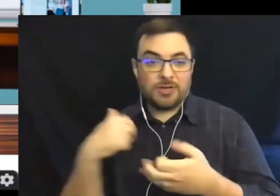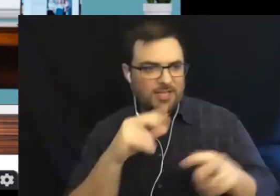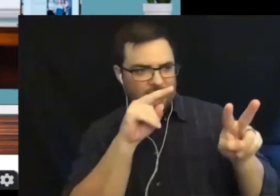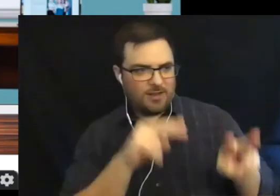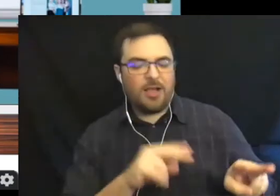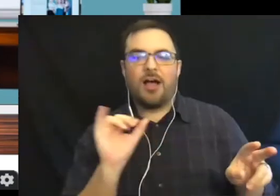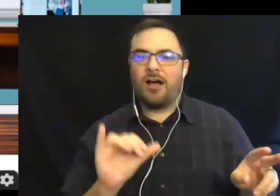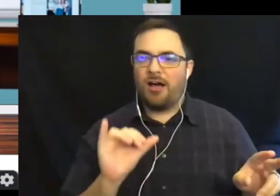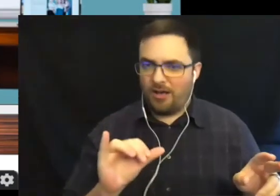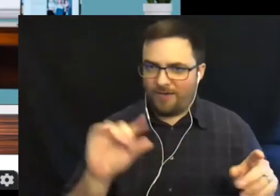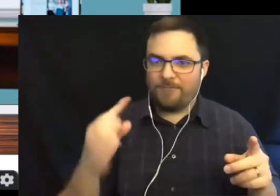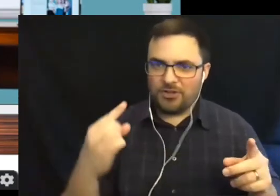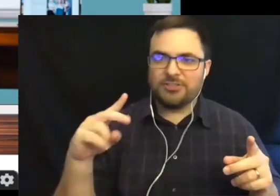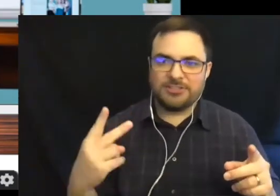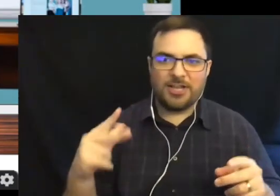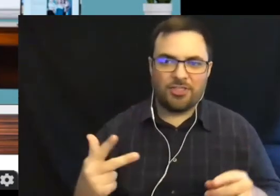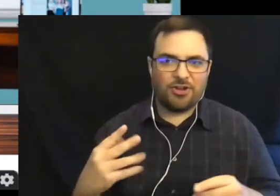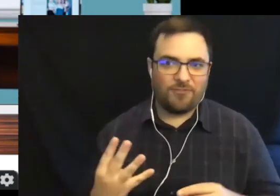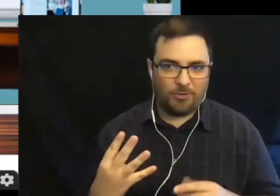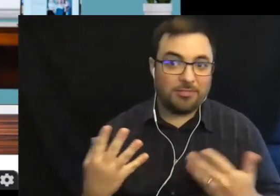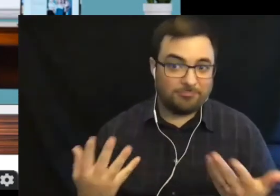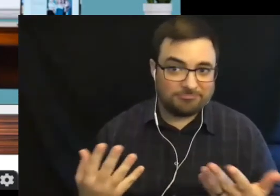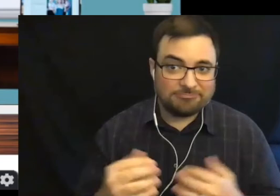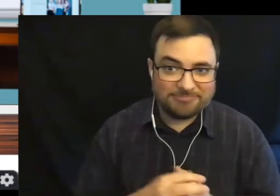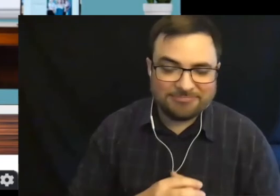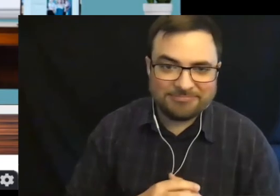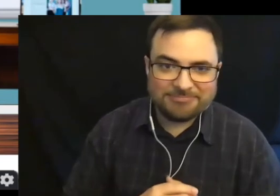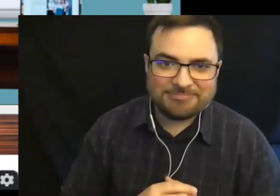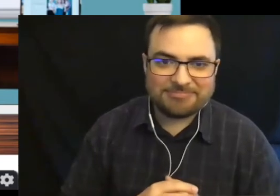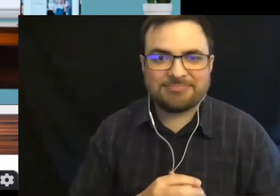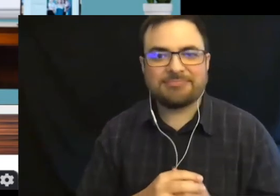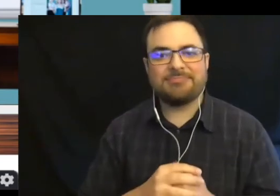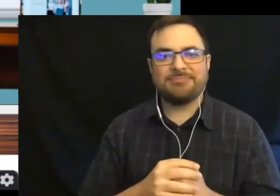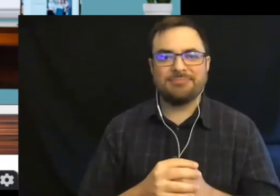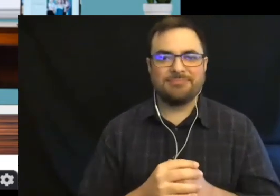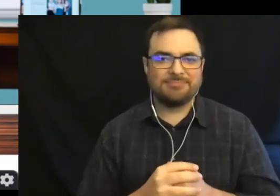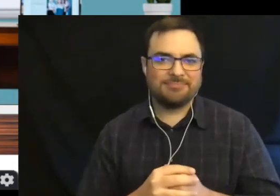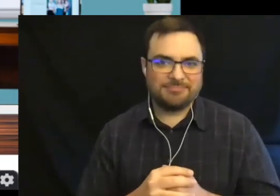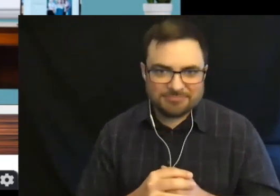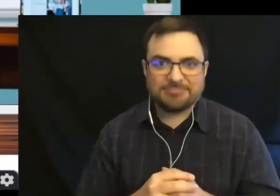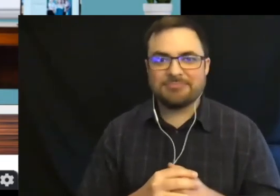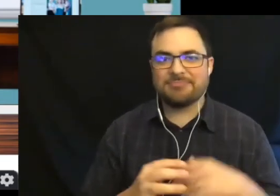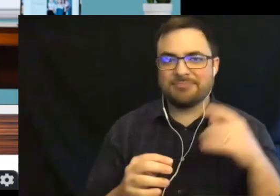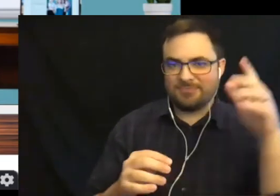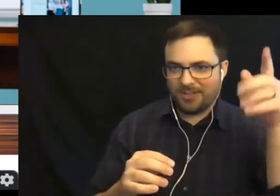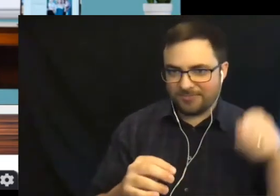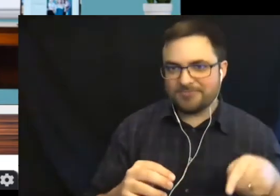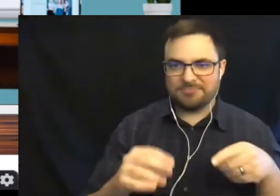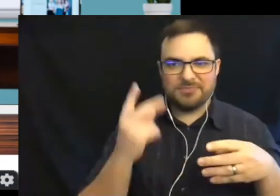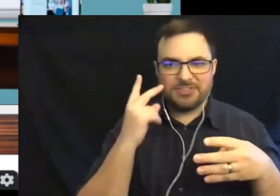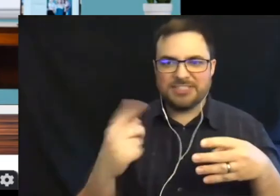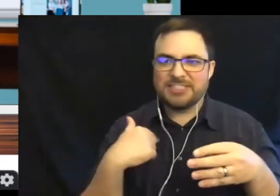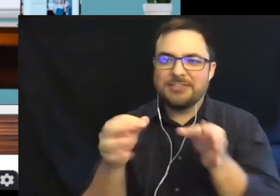list of what we need to have happen in order to be successful for our meet. So they have their hearing aids on, they have their DM plugged